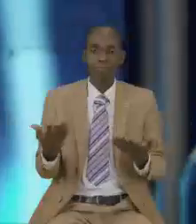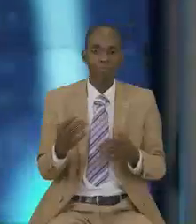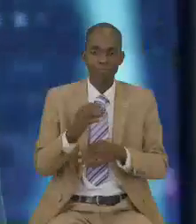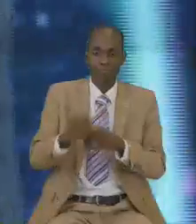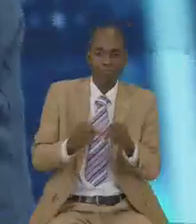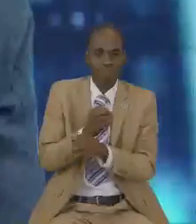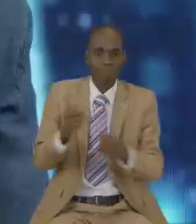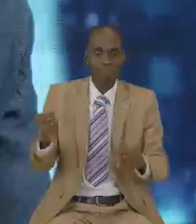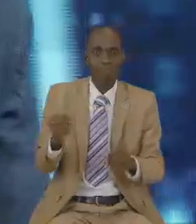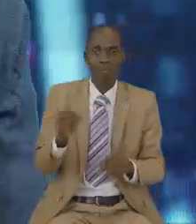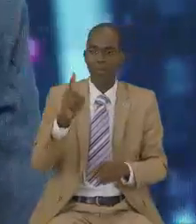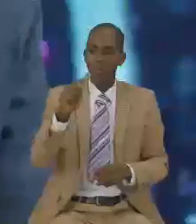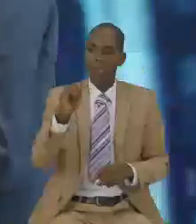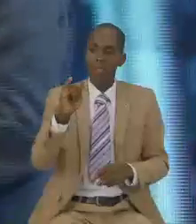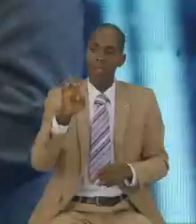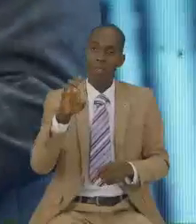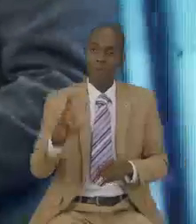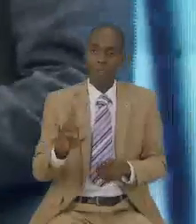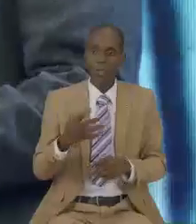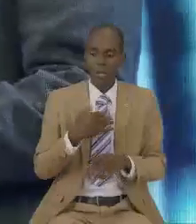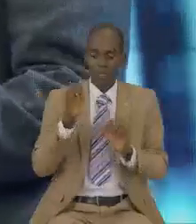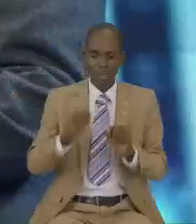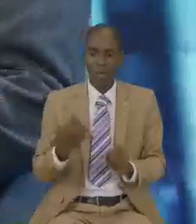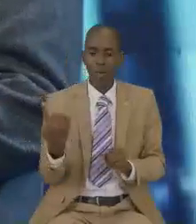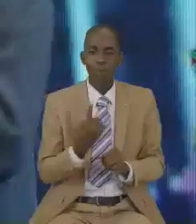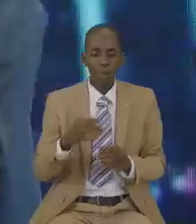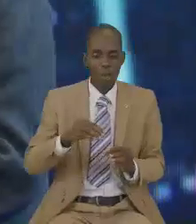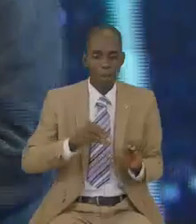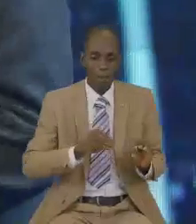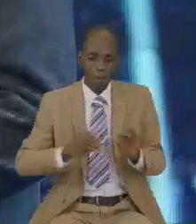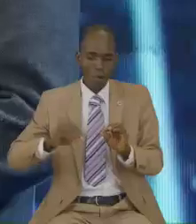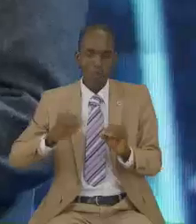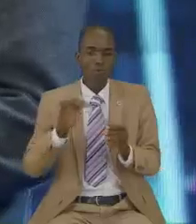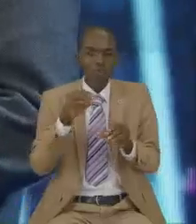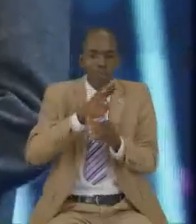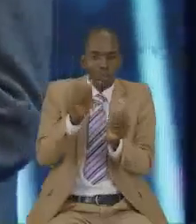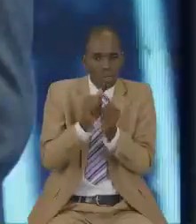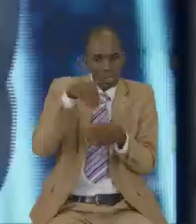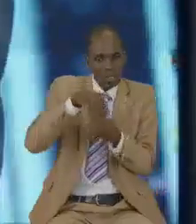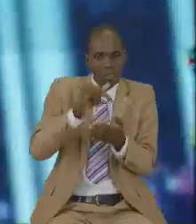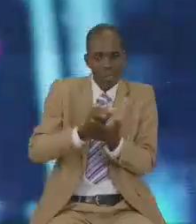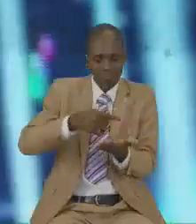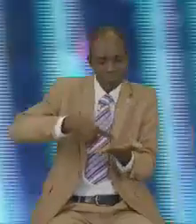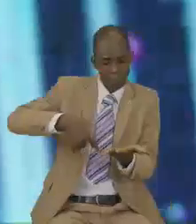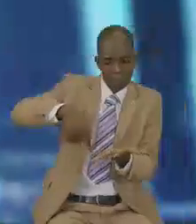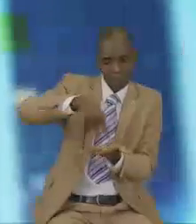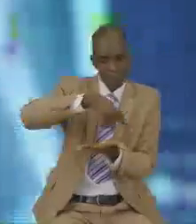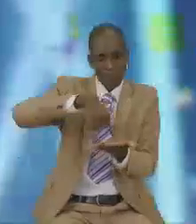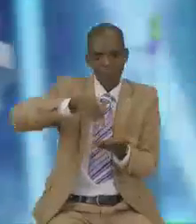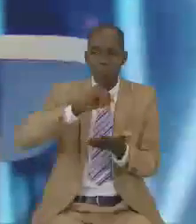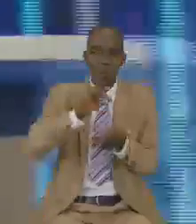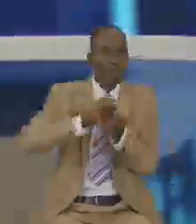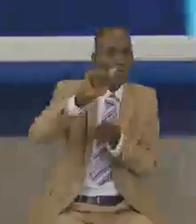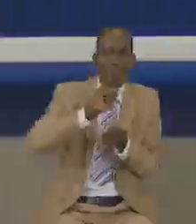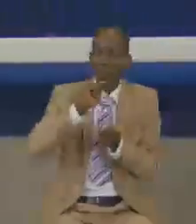can run around that little circle and that little pole. And the life tied